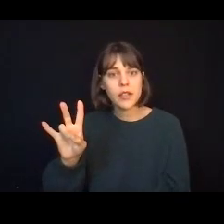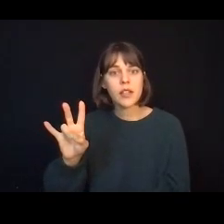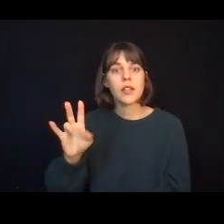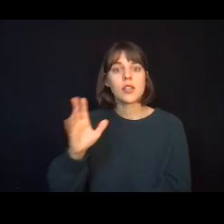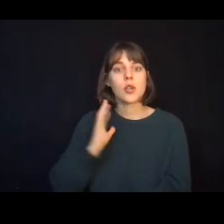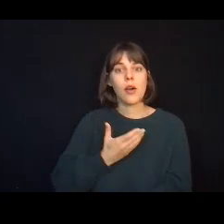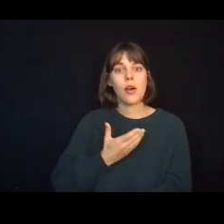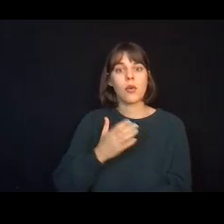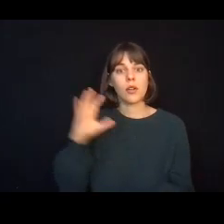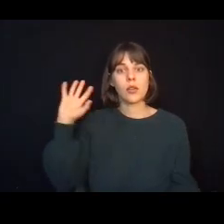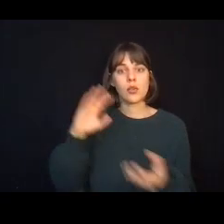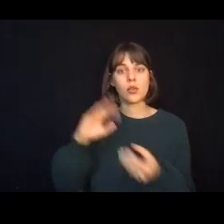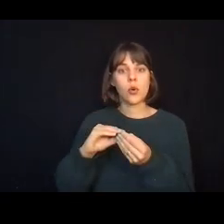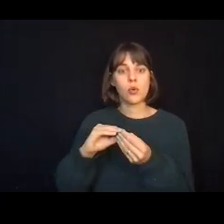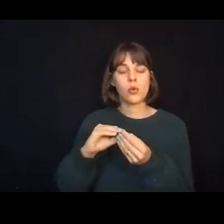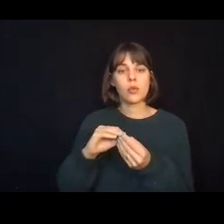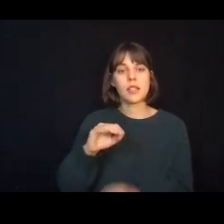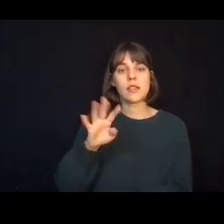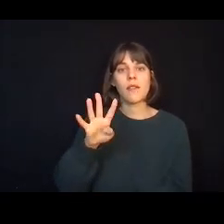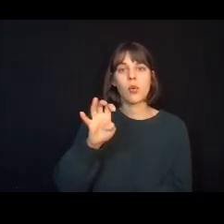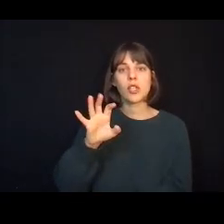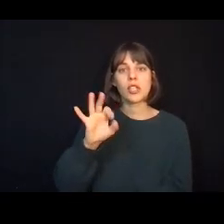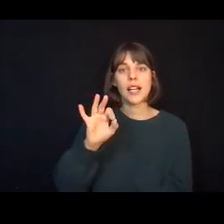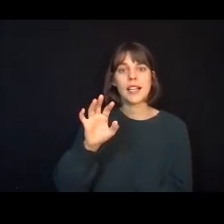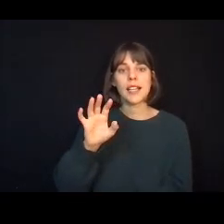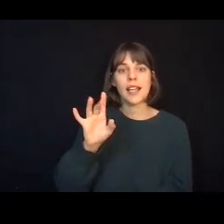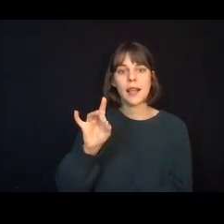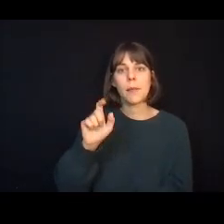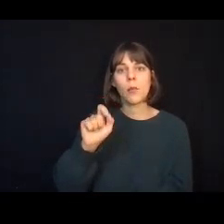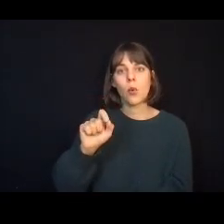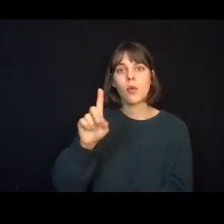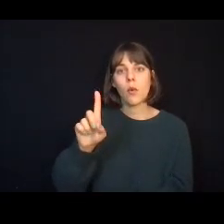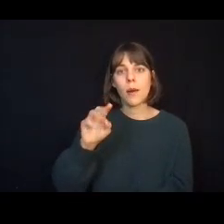amounts is 498.1 million.